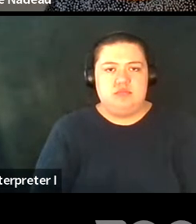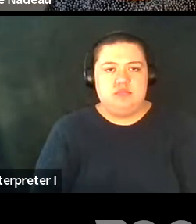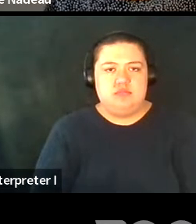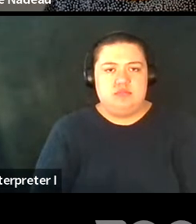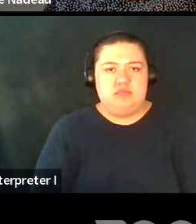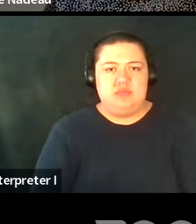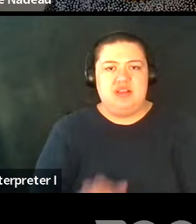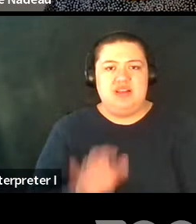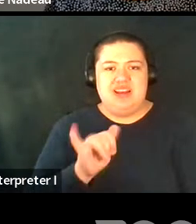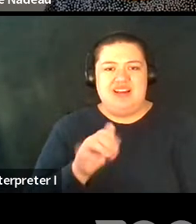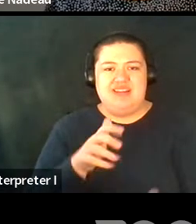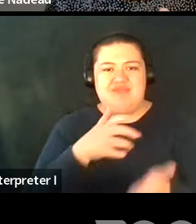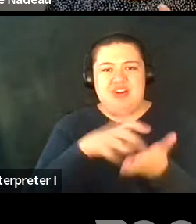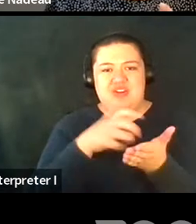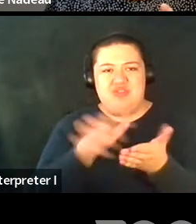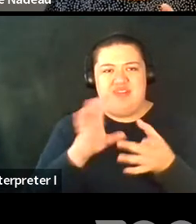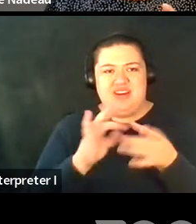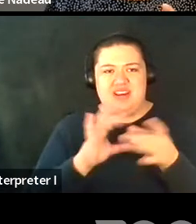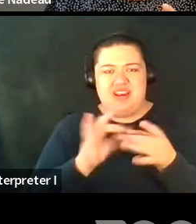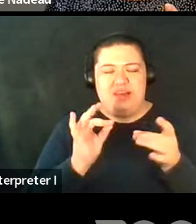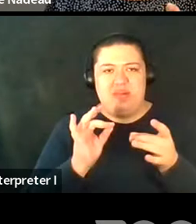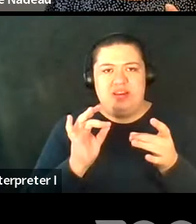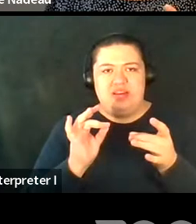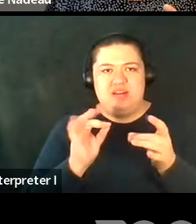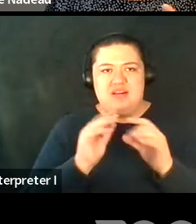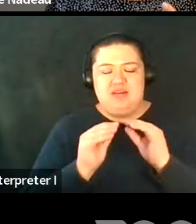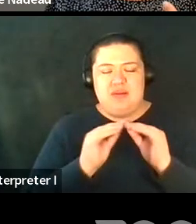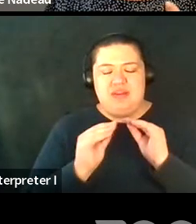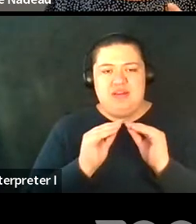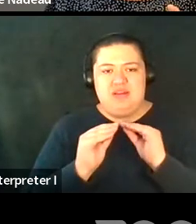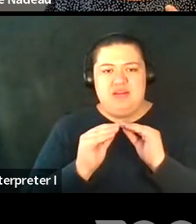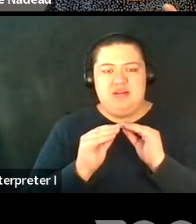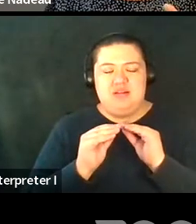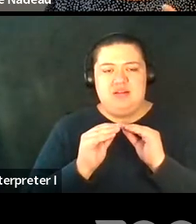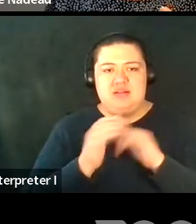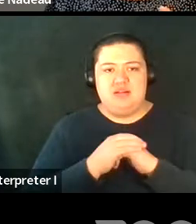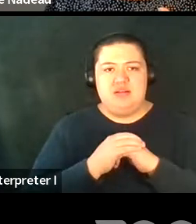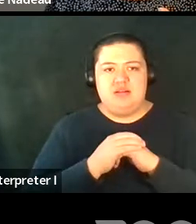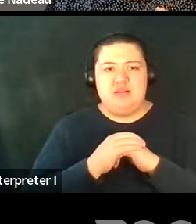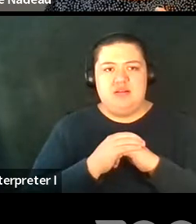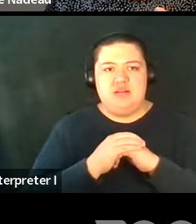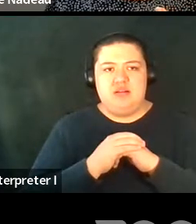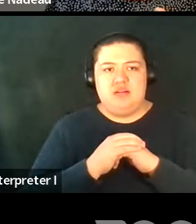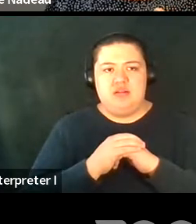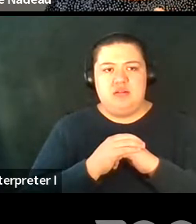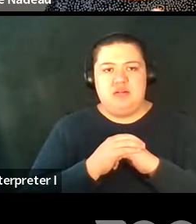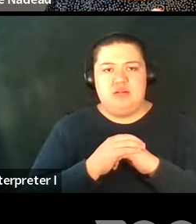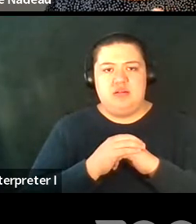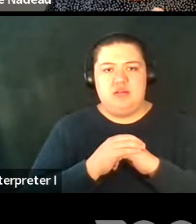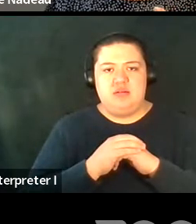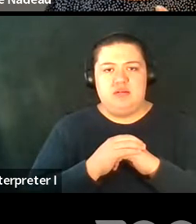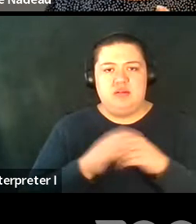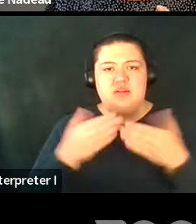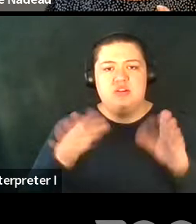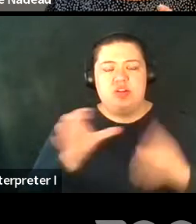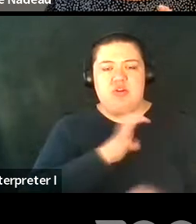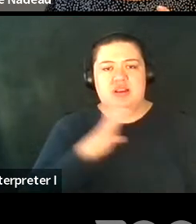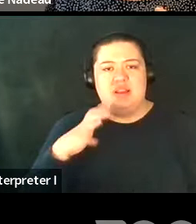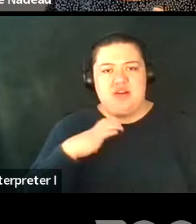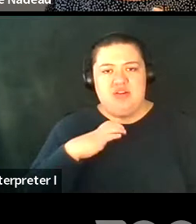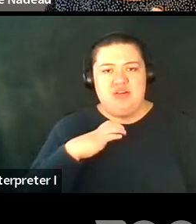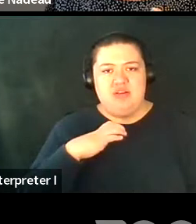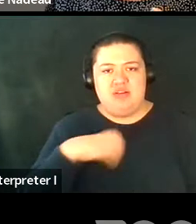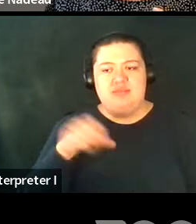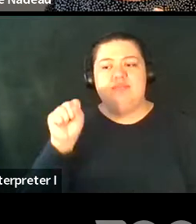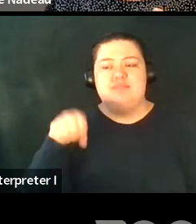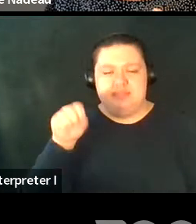That's like a drafting comment or amendment. Does that work? General Counsel is nodding